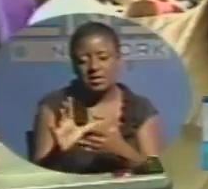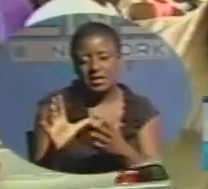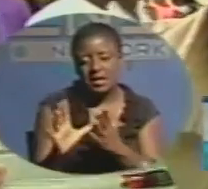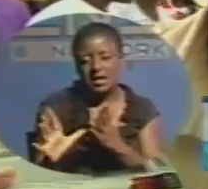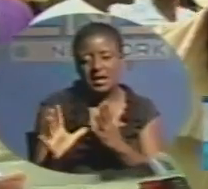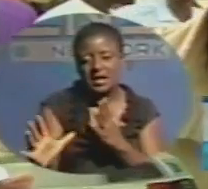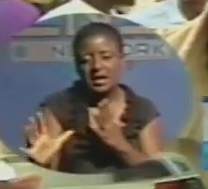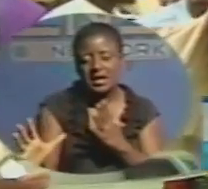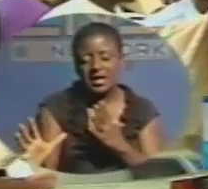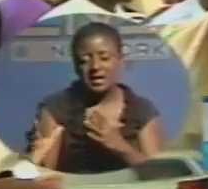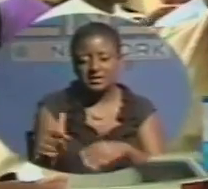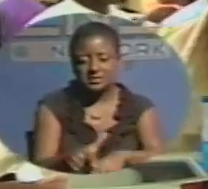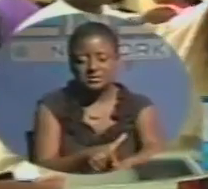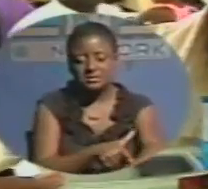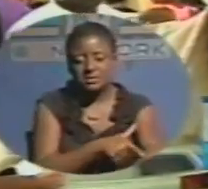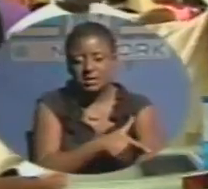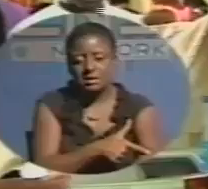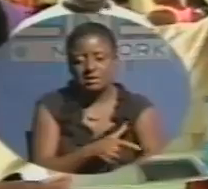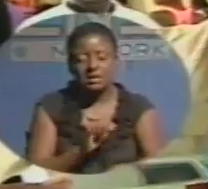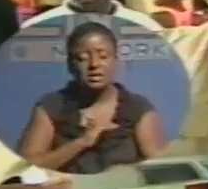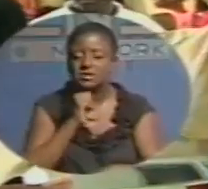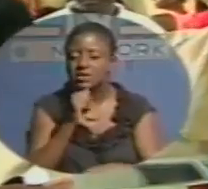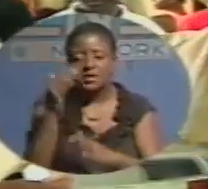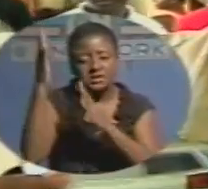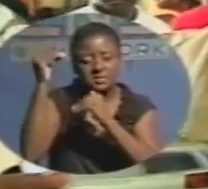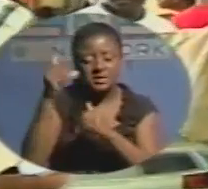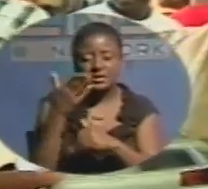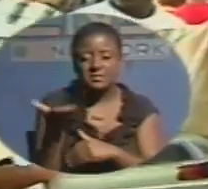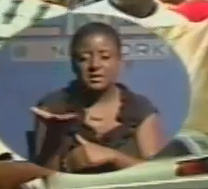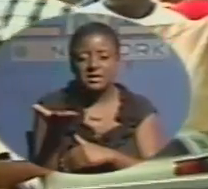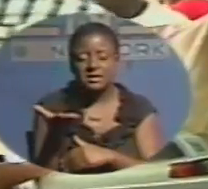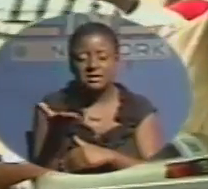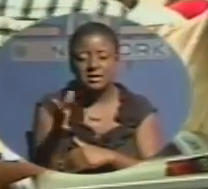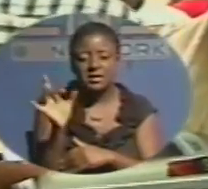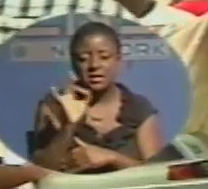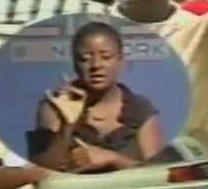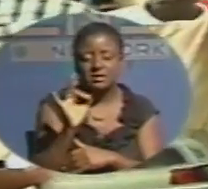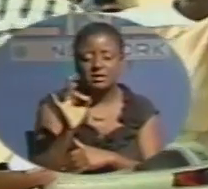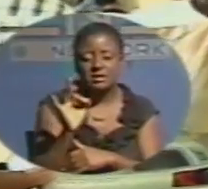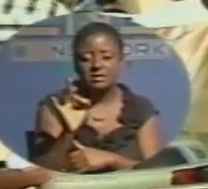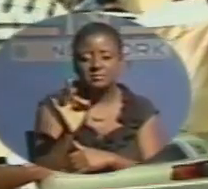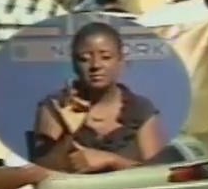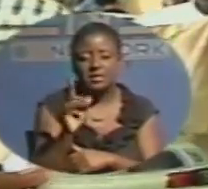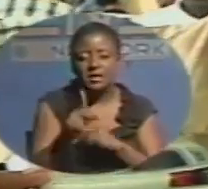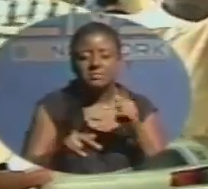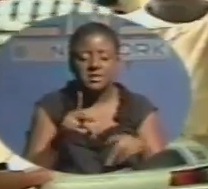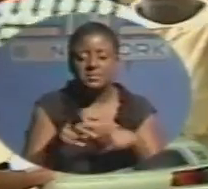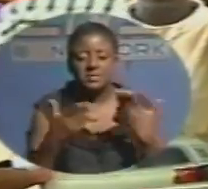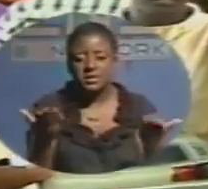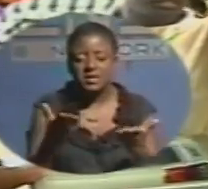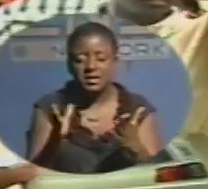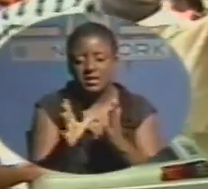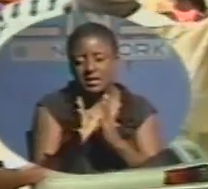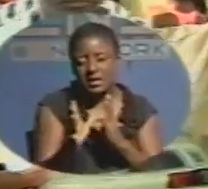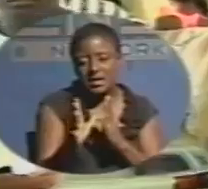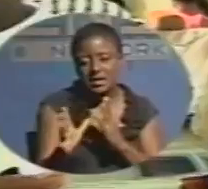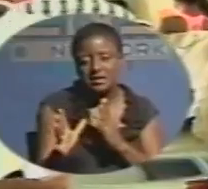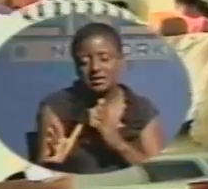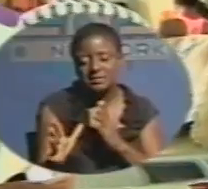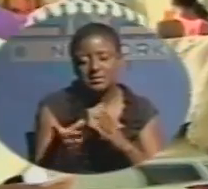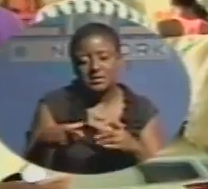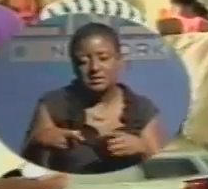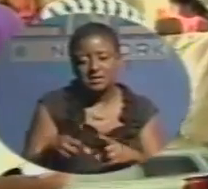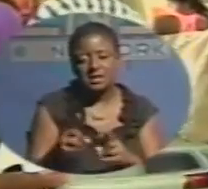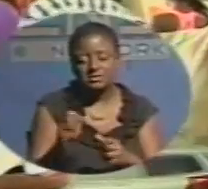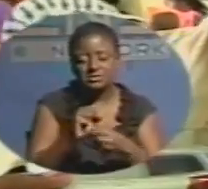didn't expect that they would be here at 8 o'clock because I said to them that we were to start 10. But the people were lined up down the street. We had to do a